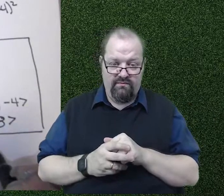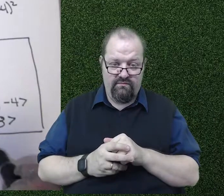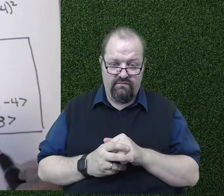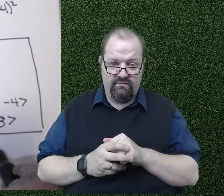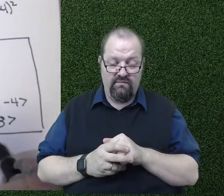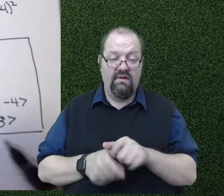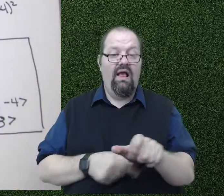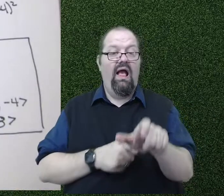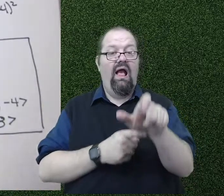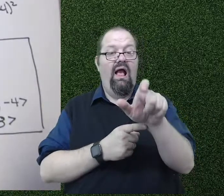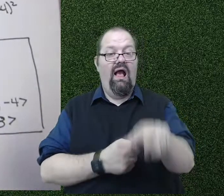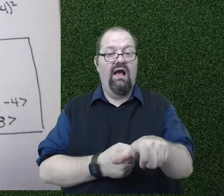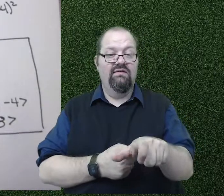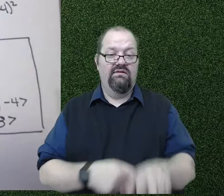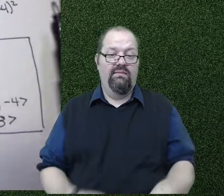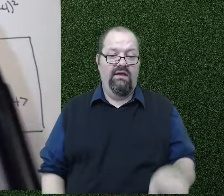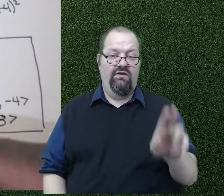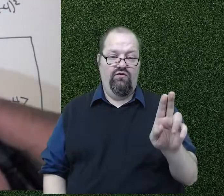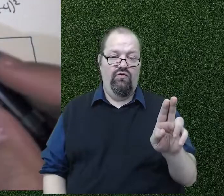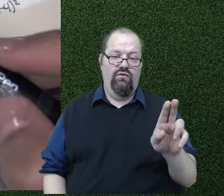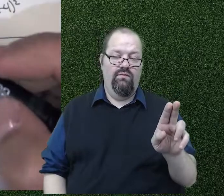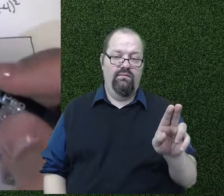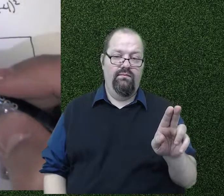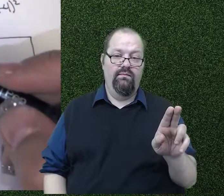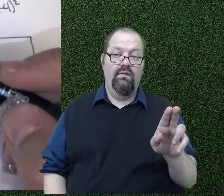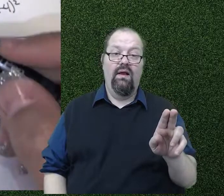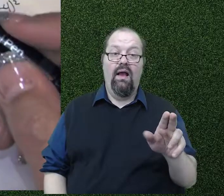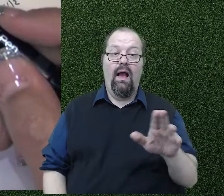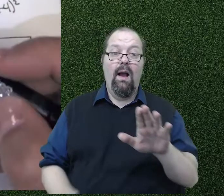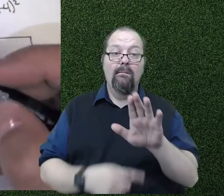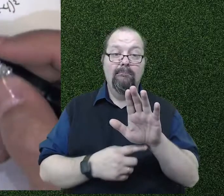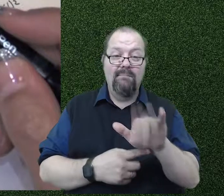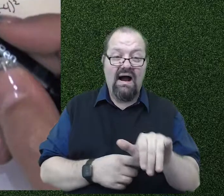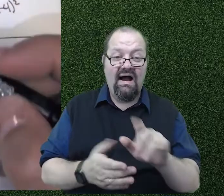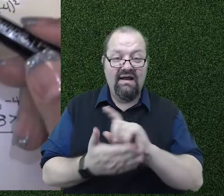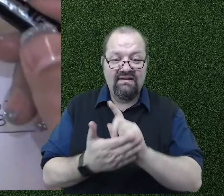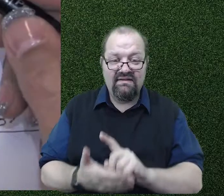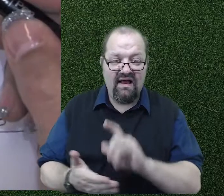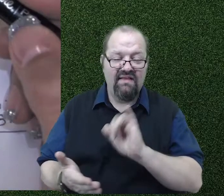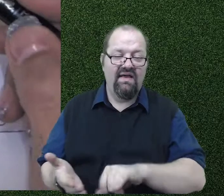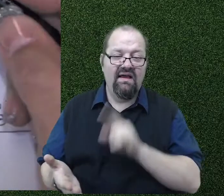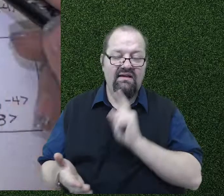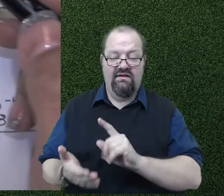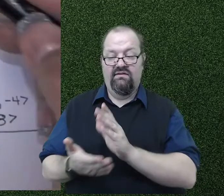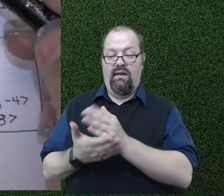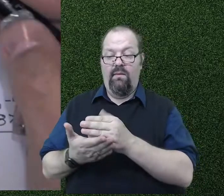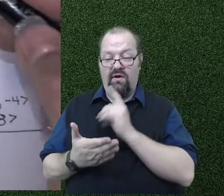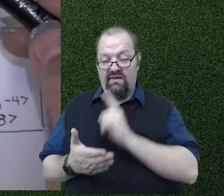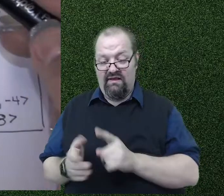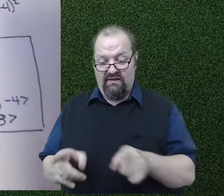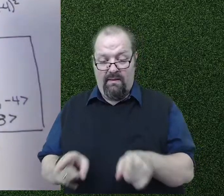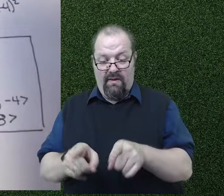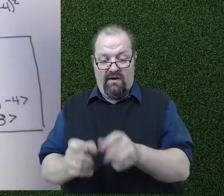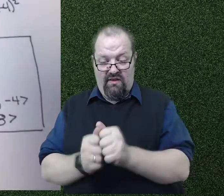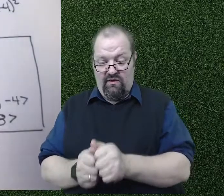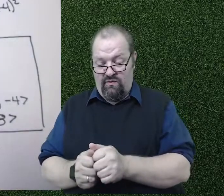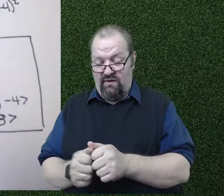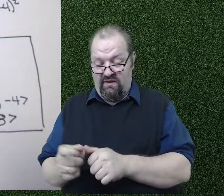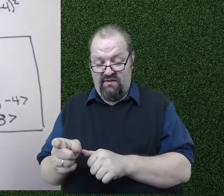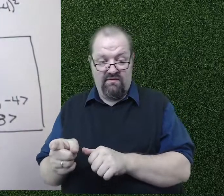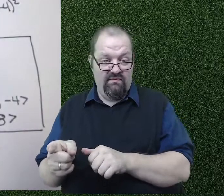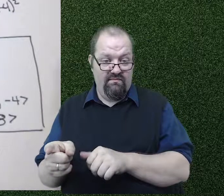has to be U. Because by design, this is the part of U that's parallel to V. This is the part of U that's orthogonal to